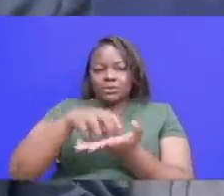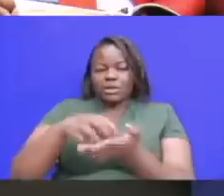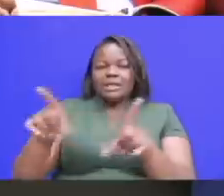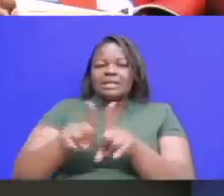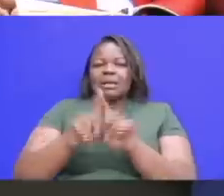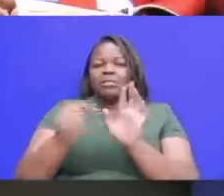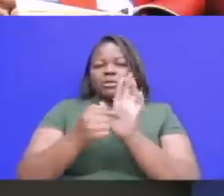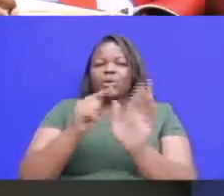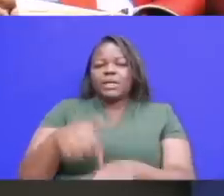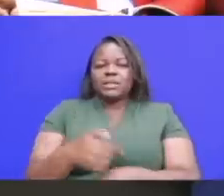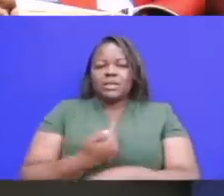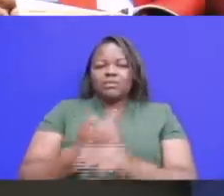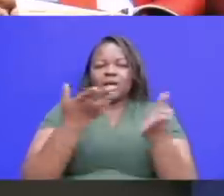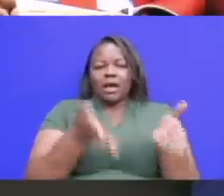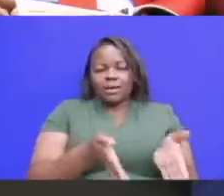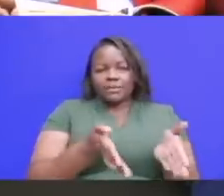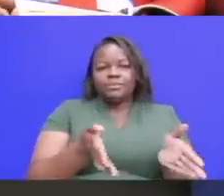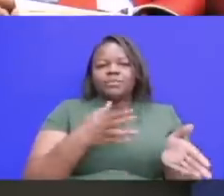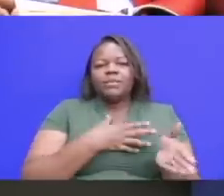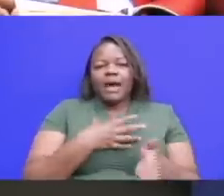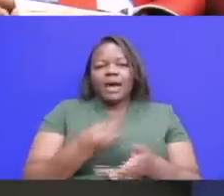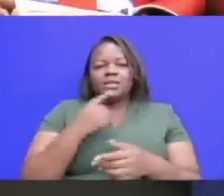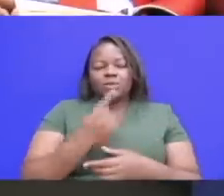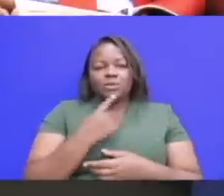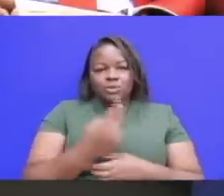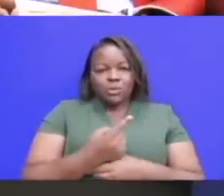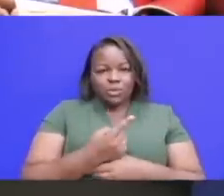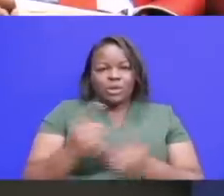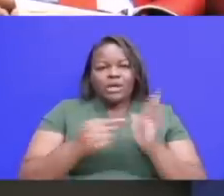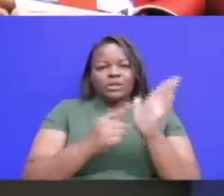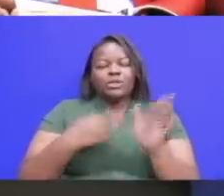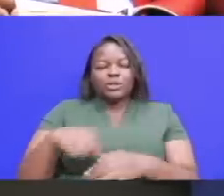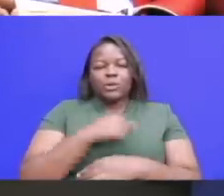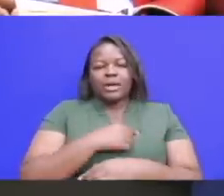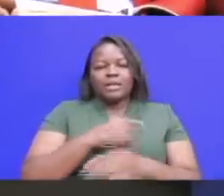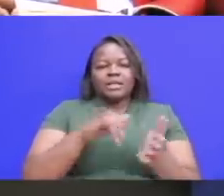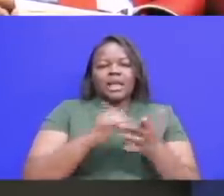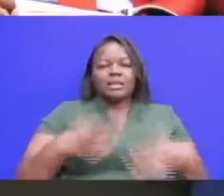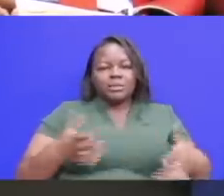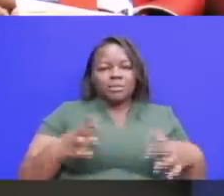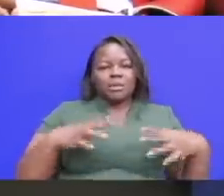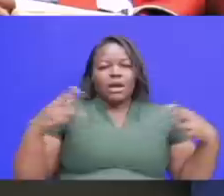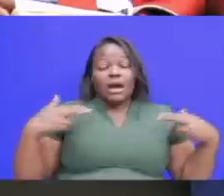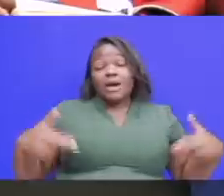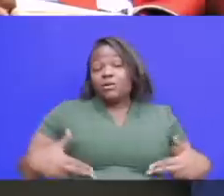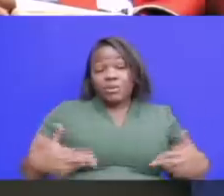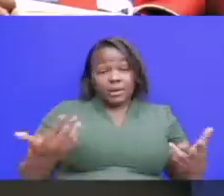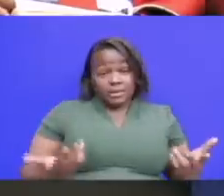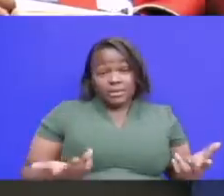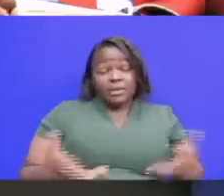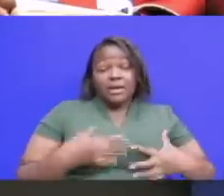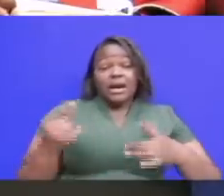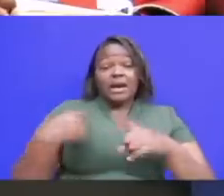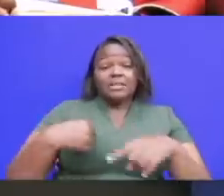manifesting itself here. Mm. And so, which is showing us that these people are human. Mm. They were human. And we